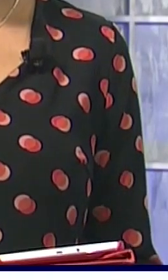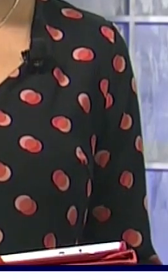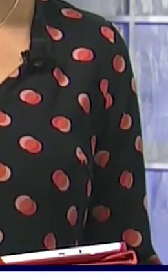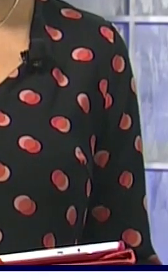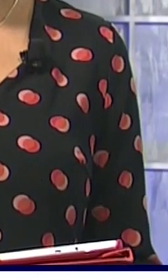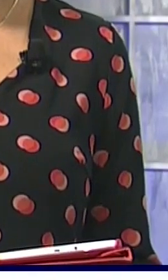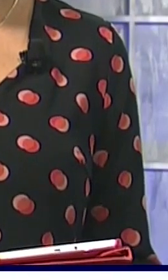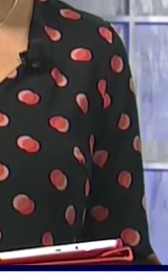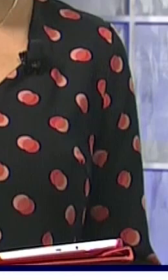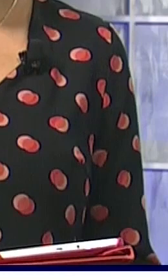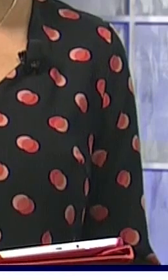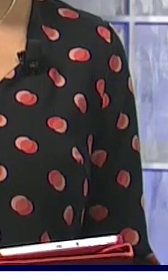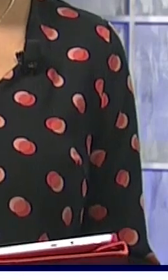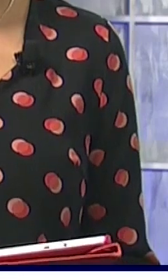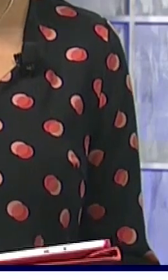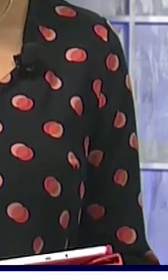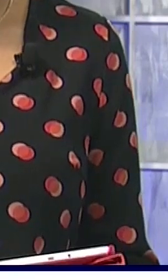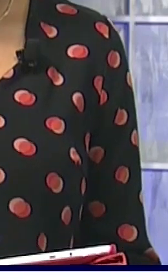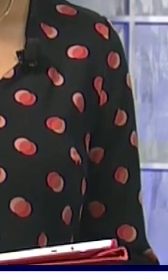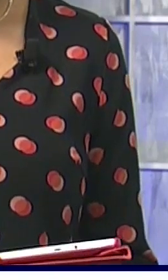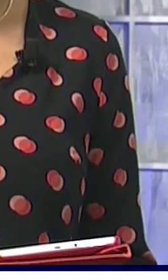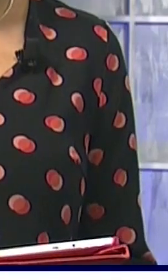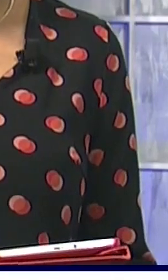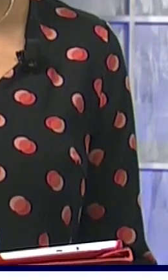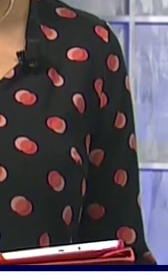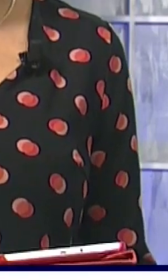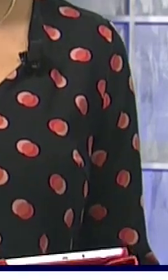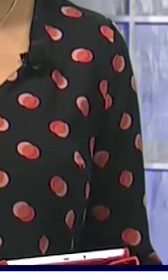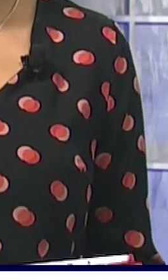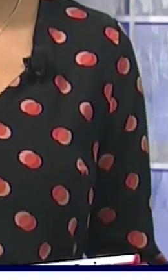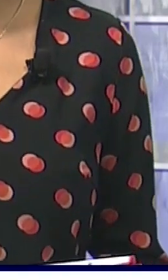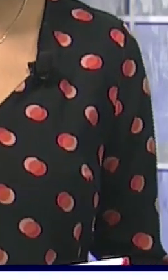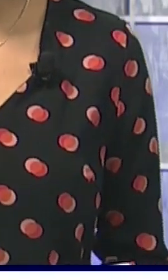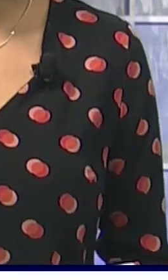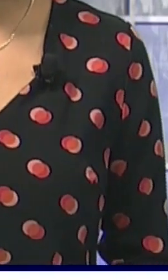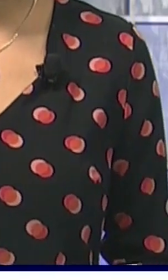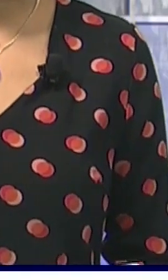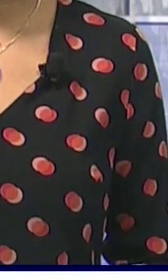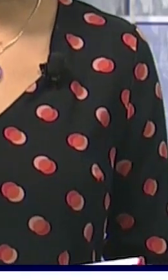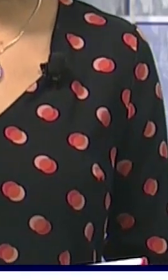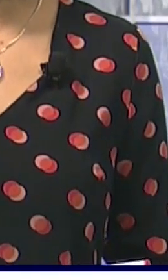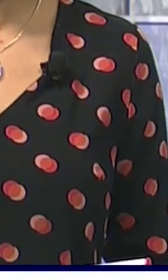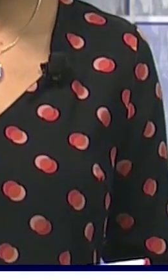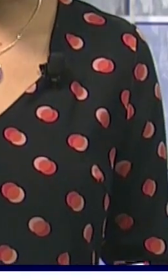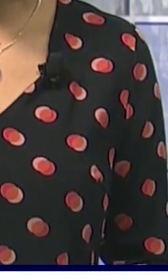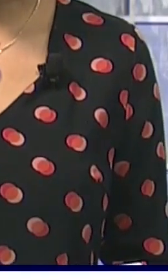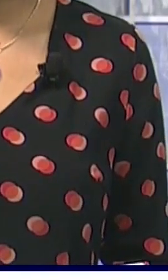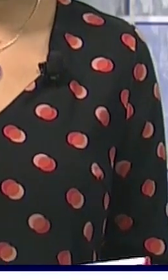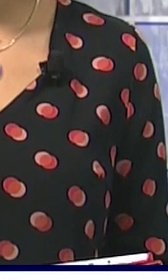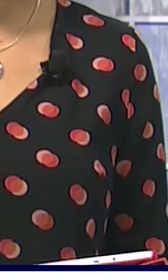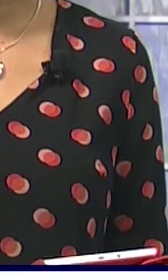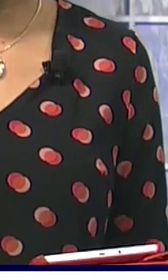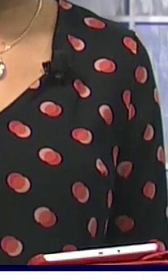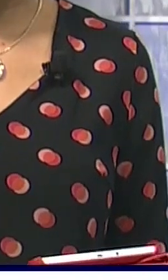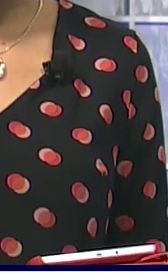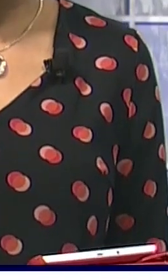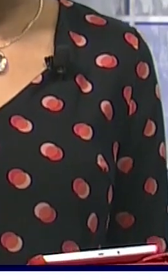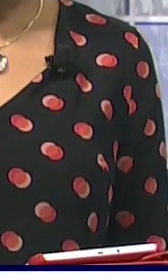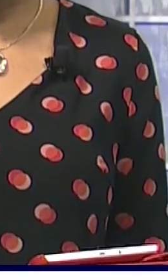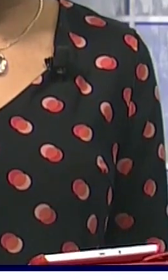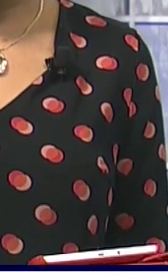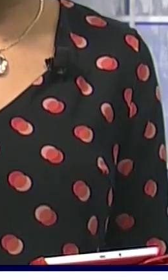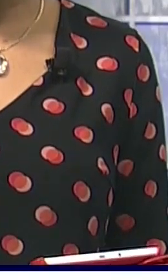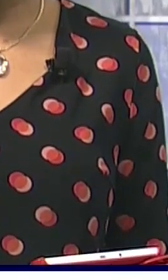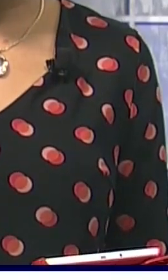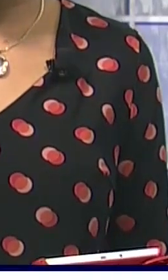A very good evening to you. I'm Lisa Lord, and in our news, Barbadians will be able to hold foreign currency accounts from early next month.